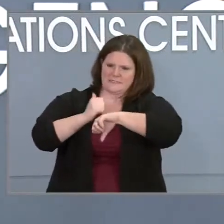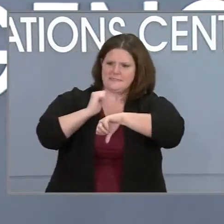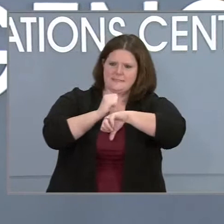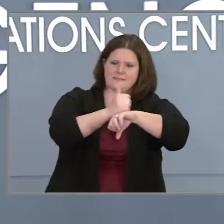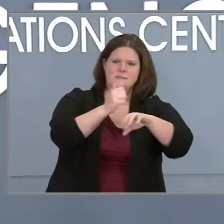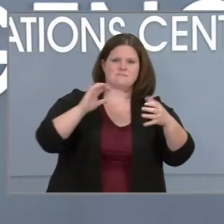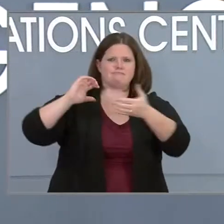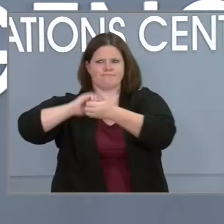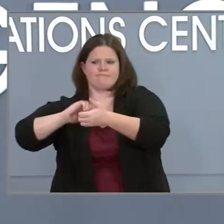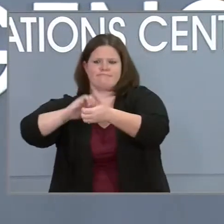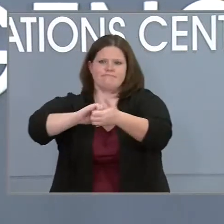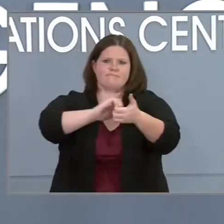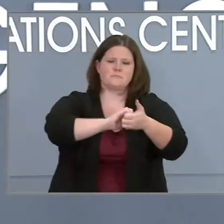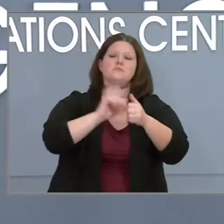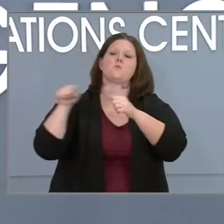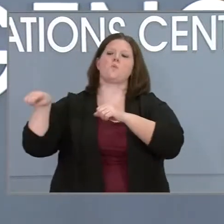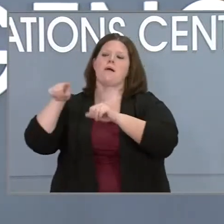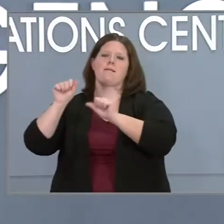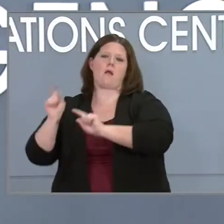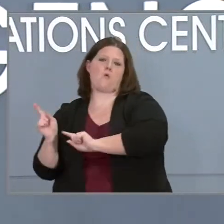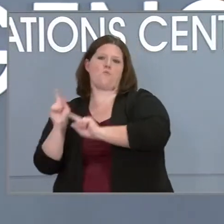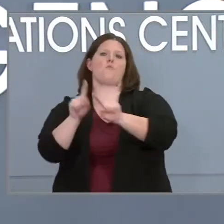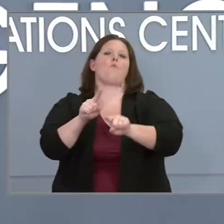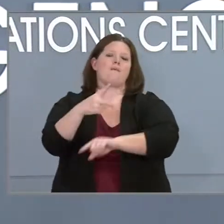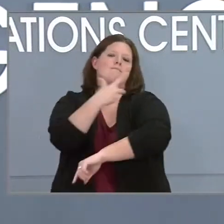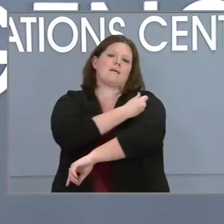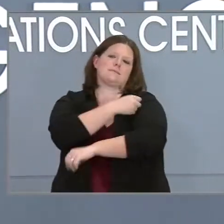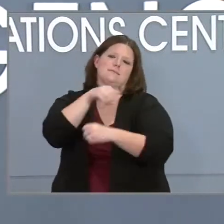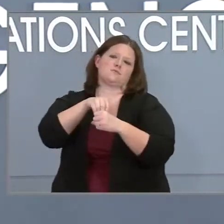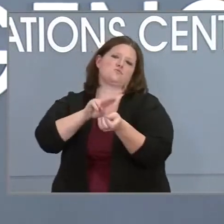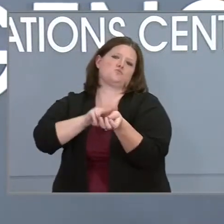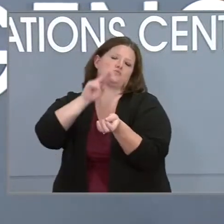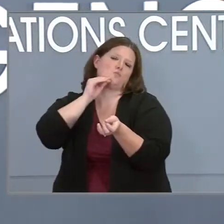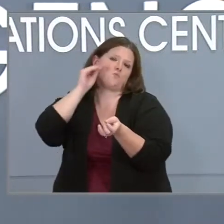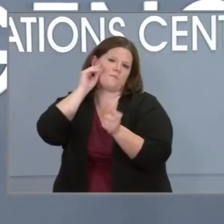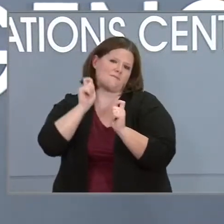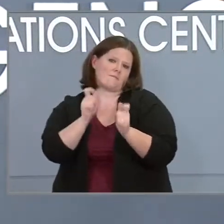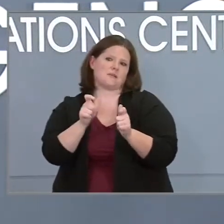care facilities and administer those boosters as quickly as possible. Thanks very much.